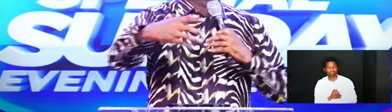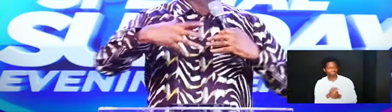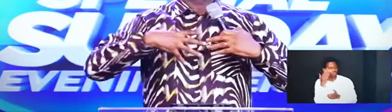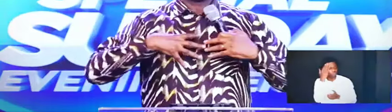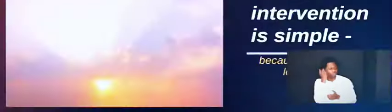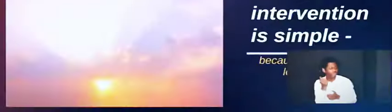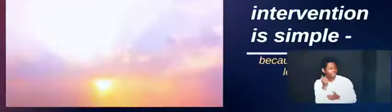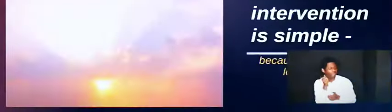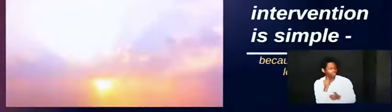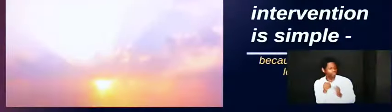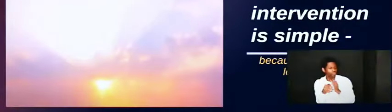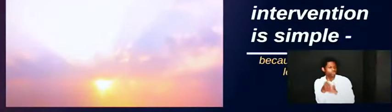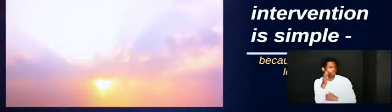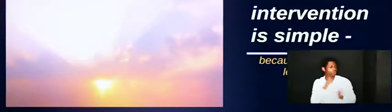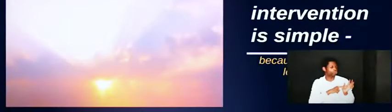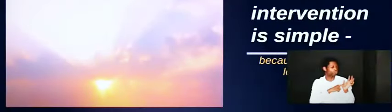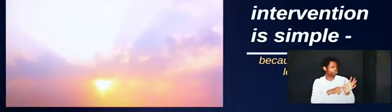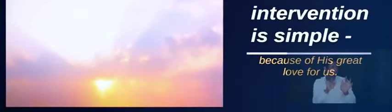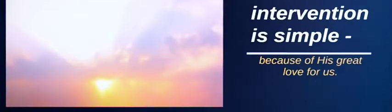love for us